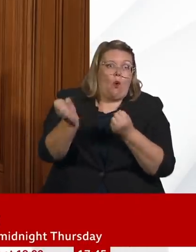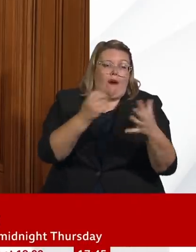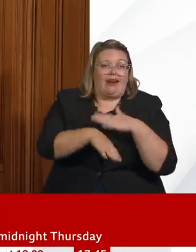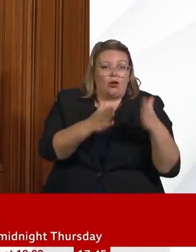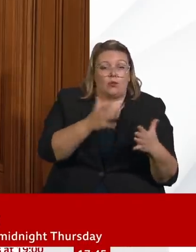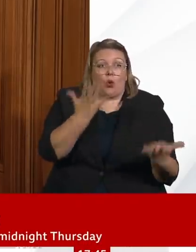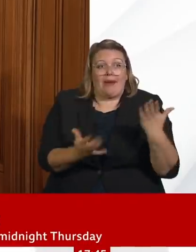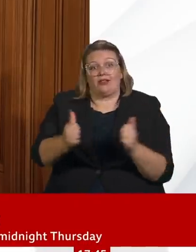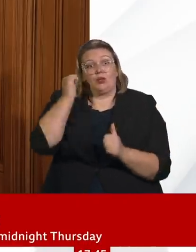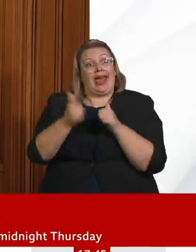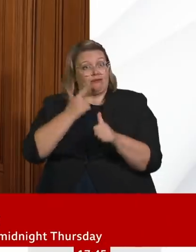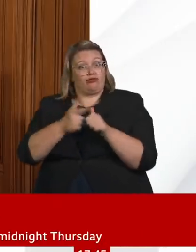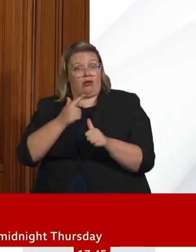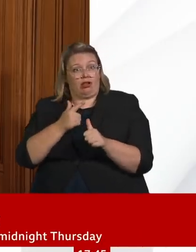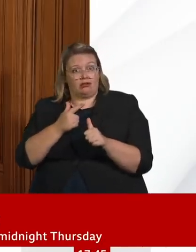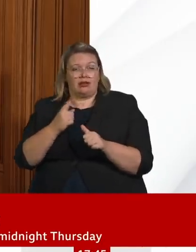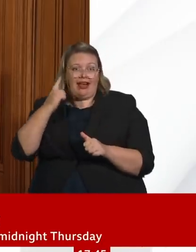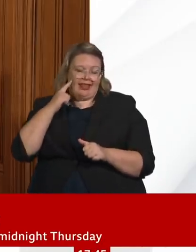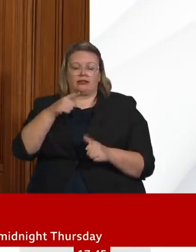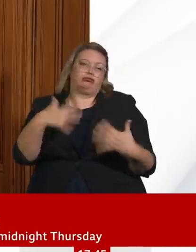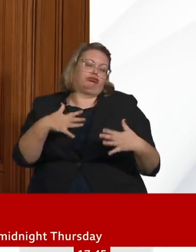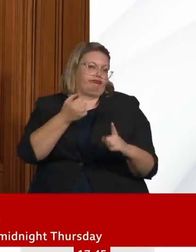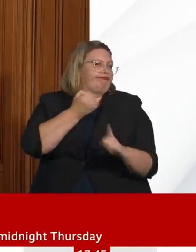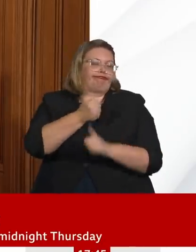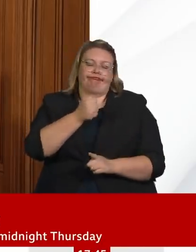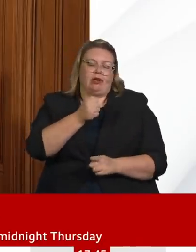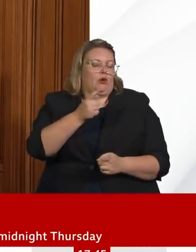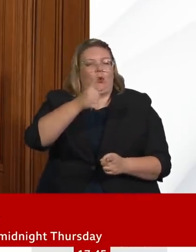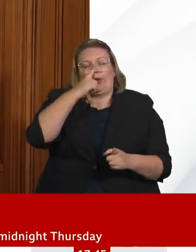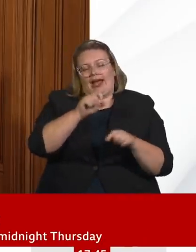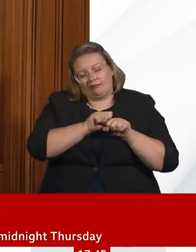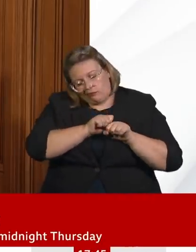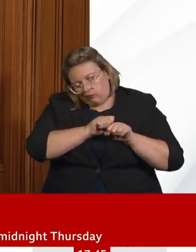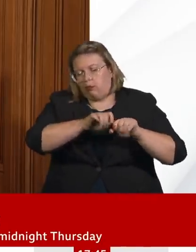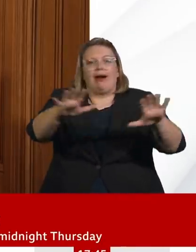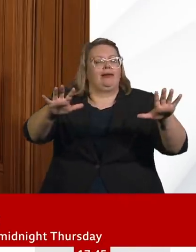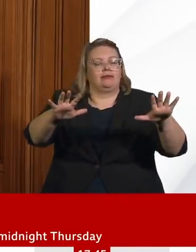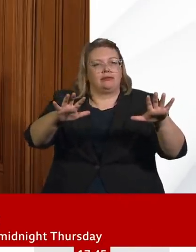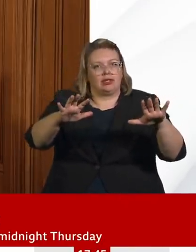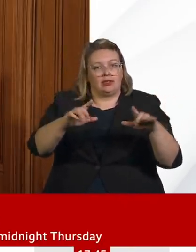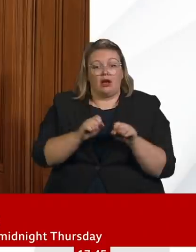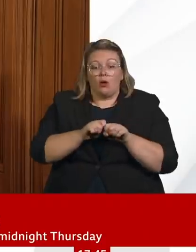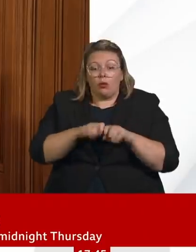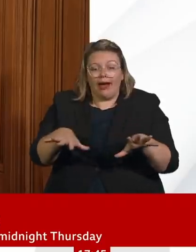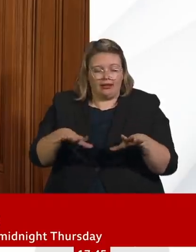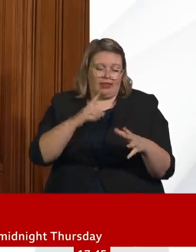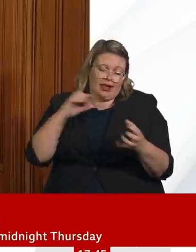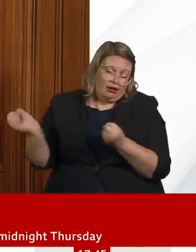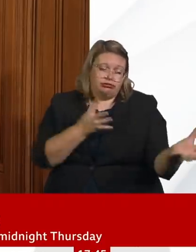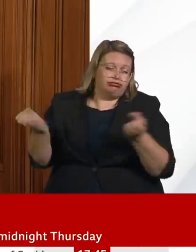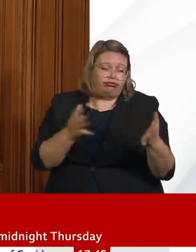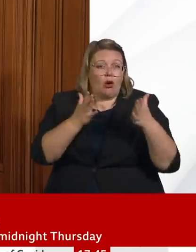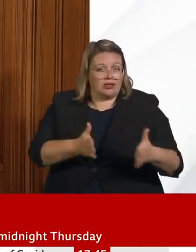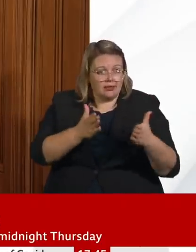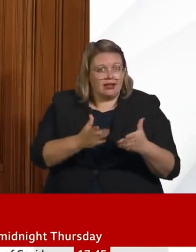think that shows just how fast we can see infection rates and hospital admissions rise if we don't